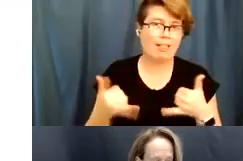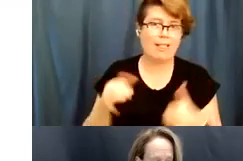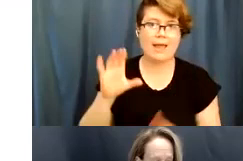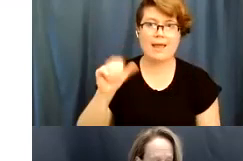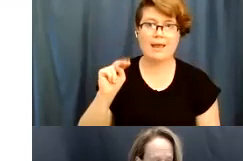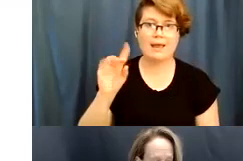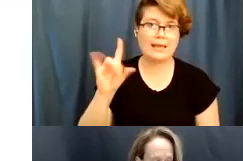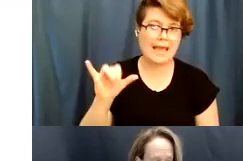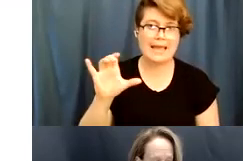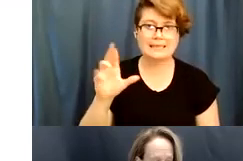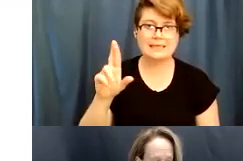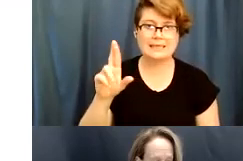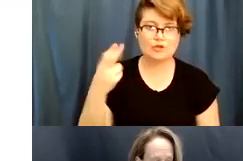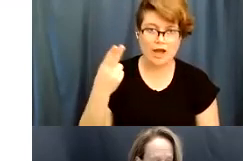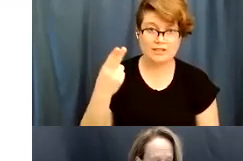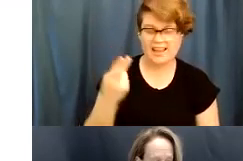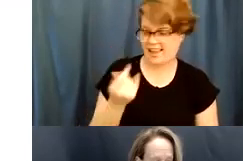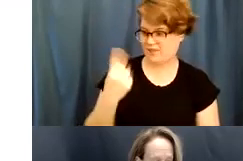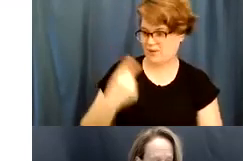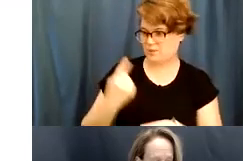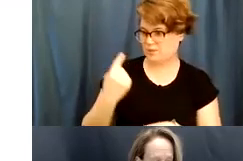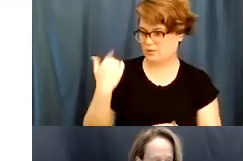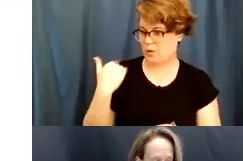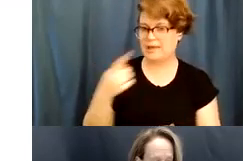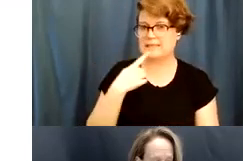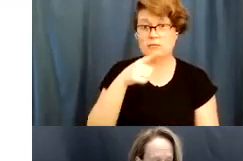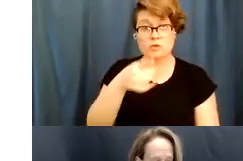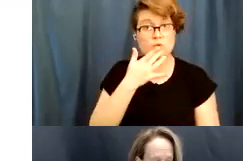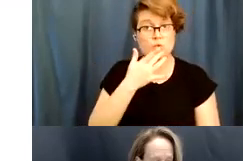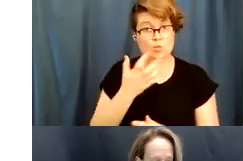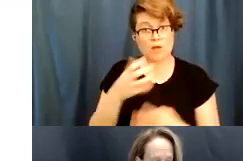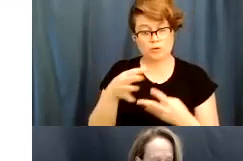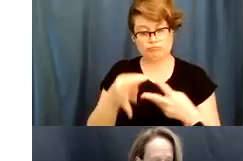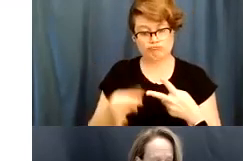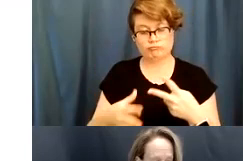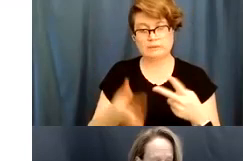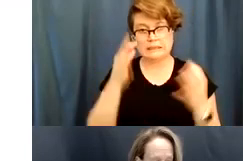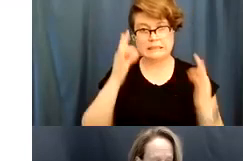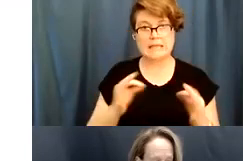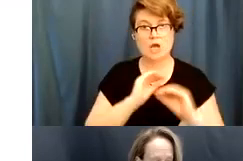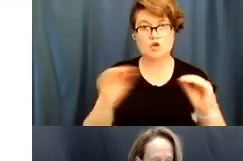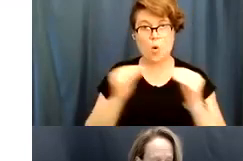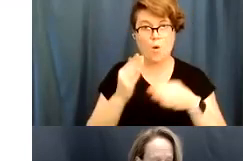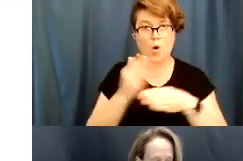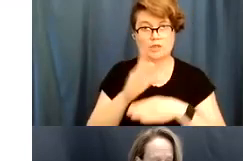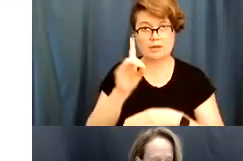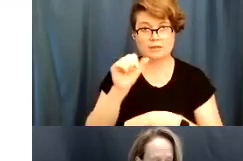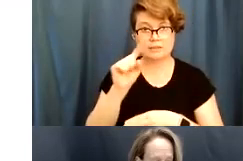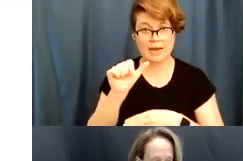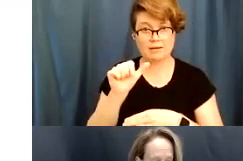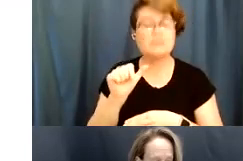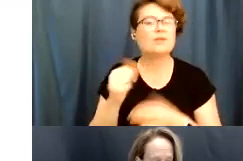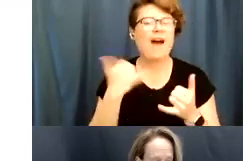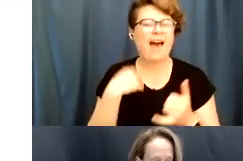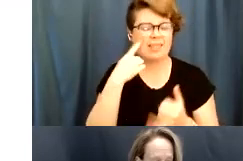it asked me, do you want to opt out of sharing data? So what you're going to start seeing is a lot of apps are going to be offering